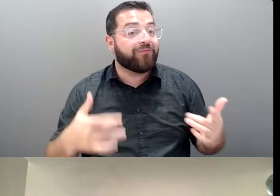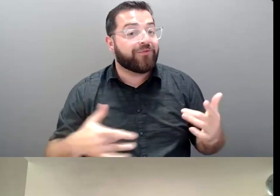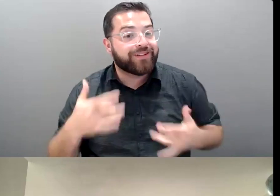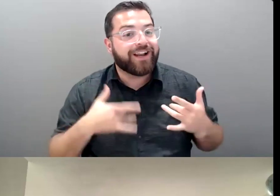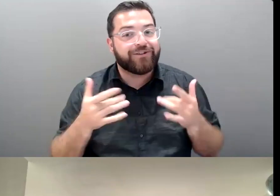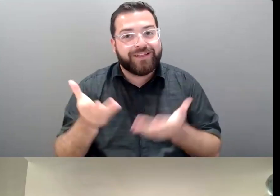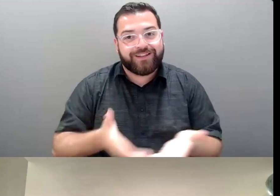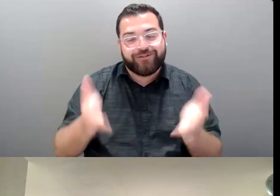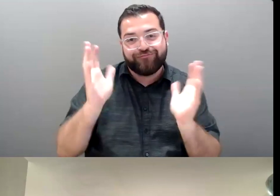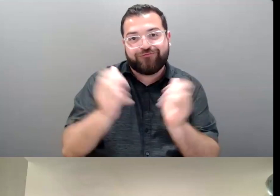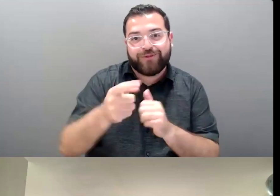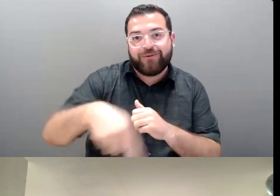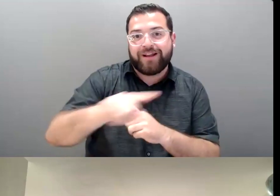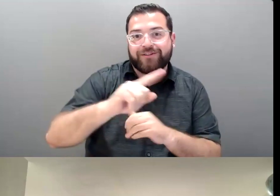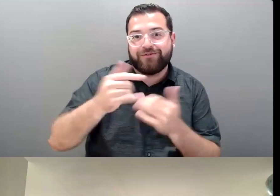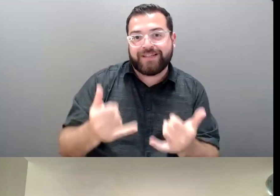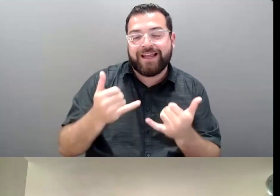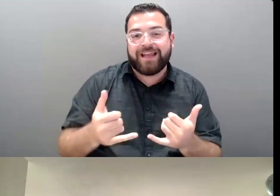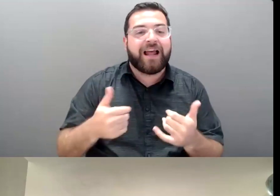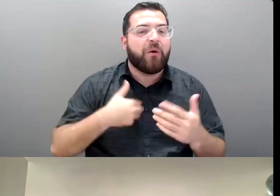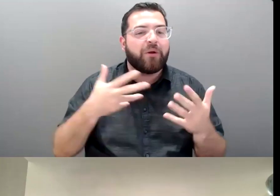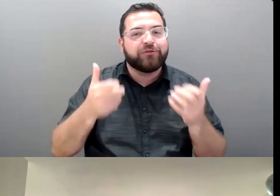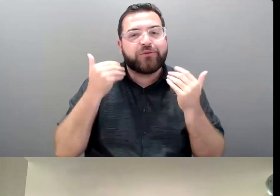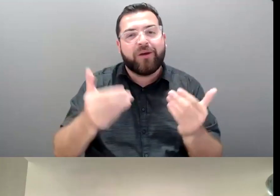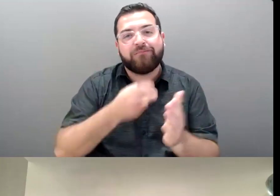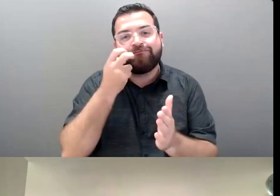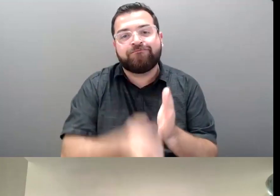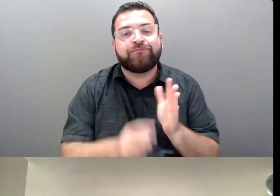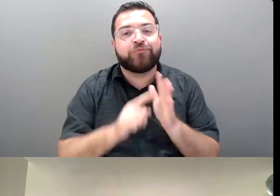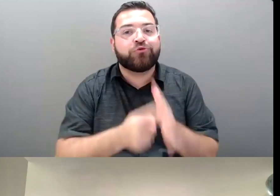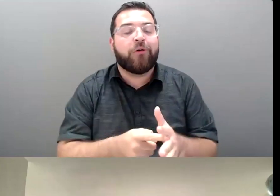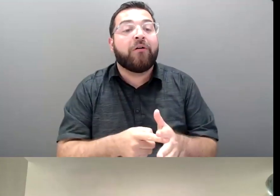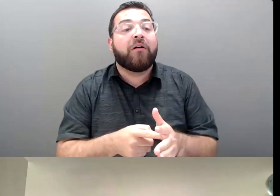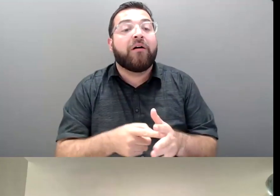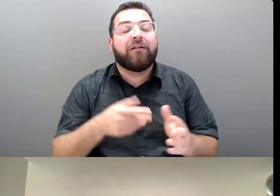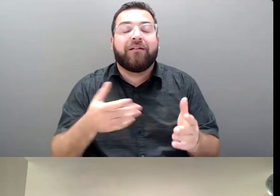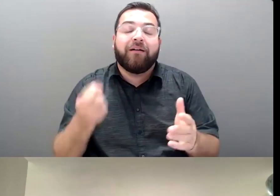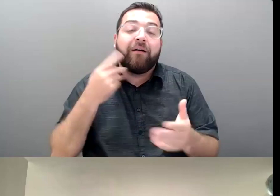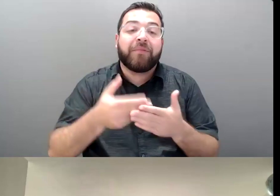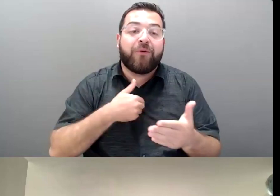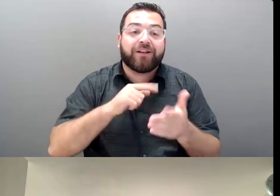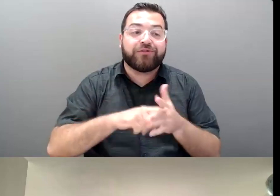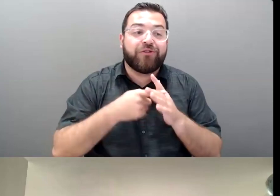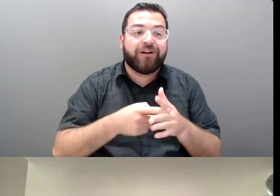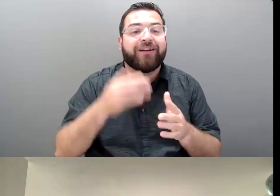this today. And I want to jump in. And I was saying to Lori before I started that